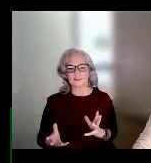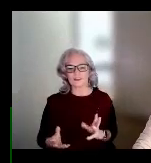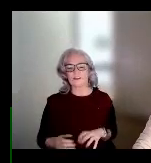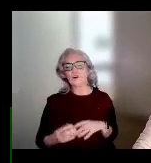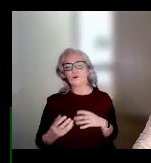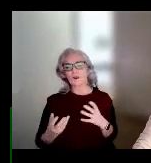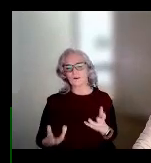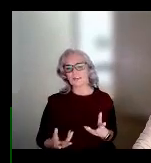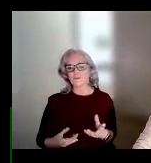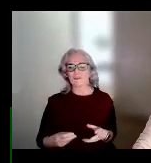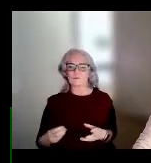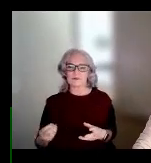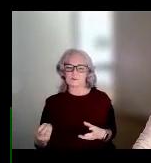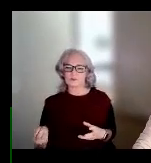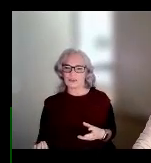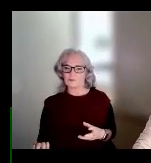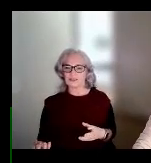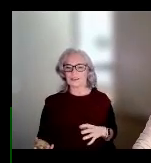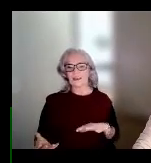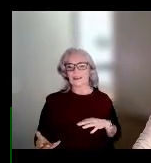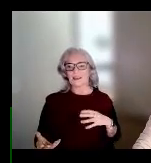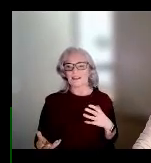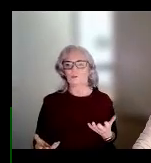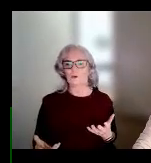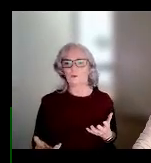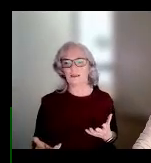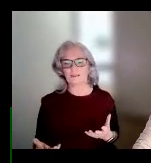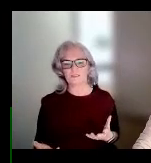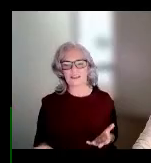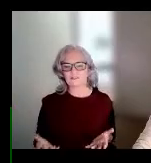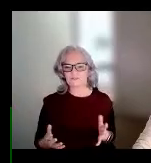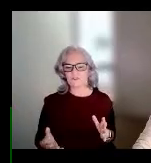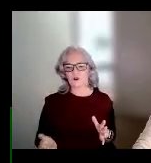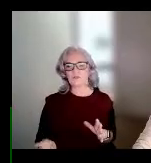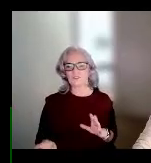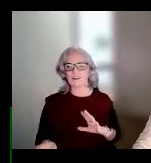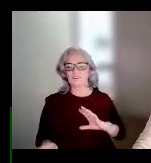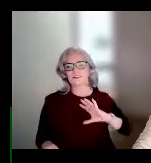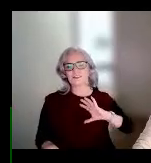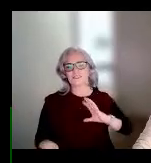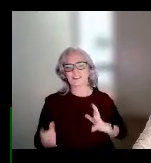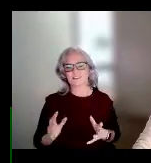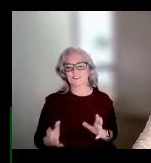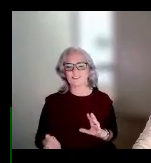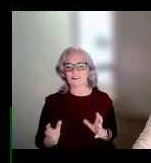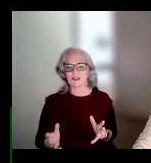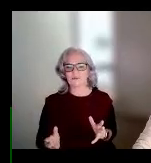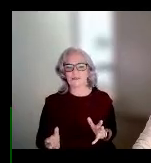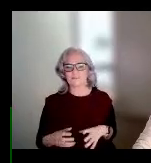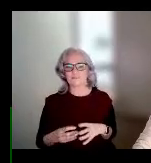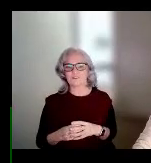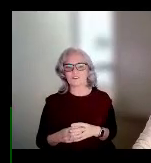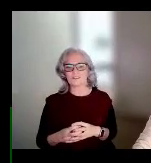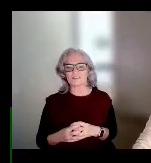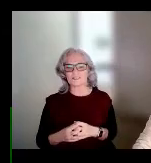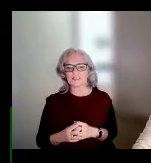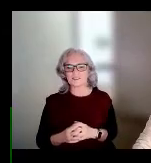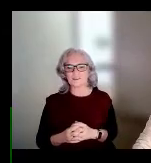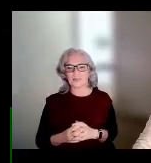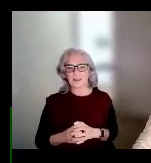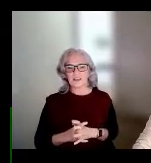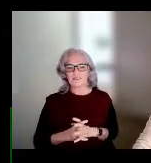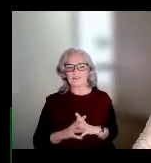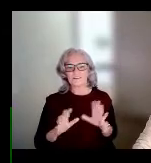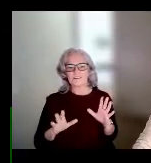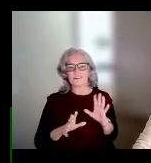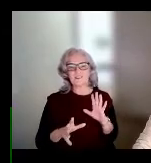at end-of-life care, where it's happening, where it's not happening, and how well palliative care is involved with that, you start to see the inequities of the services